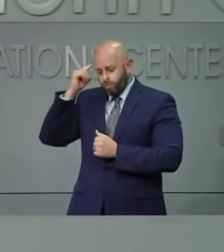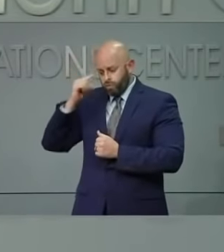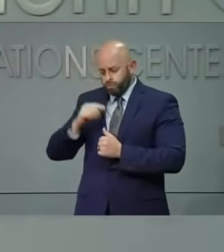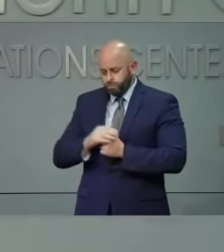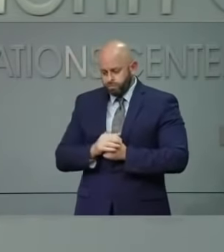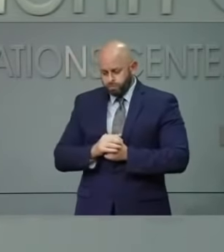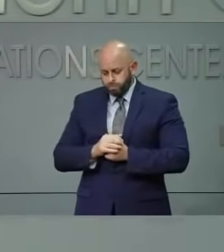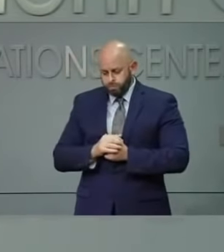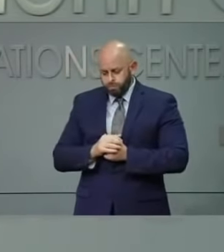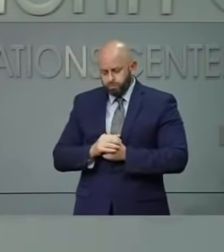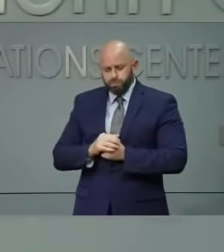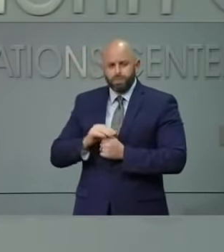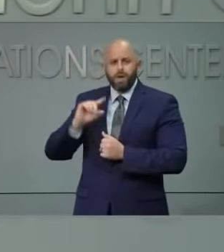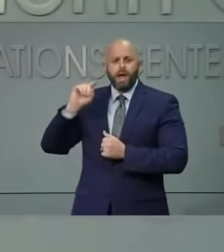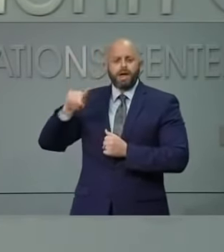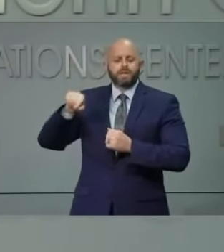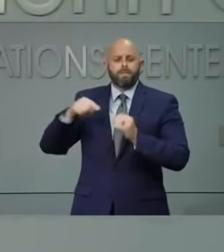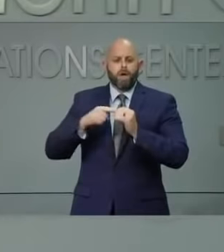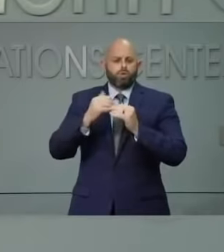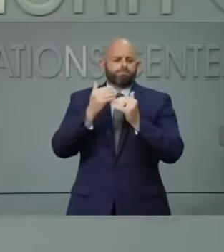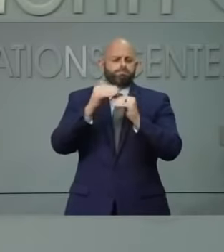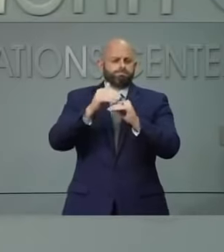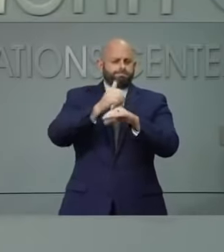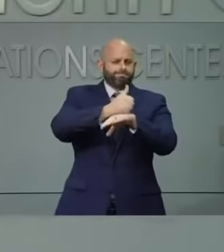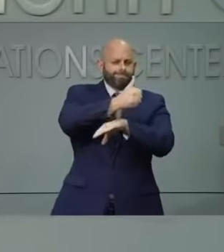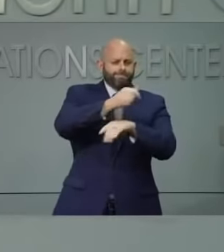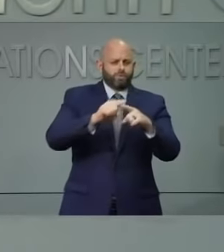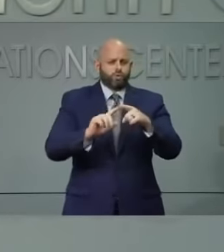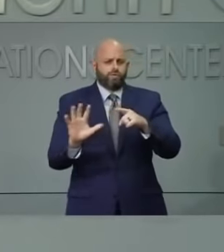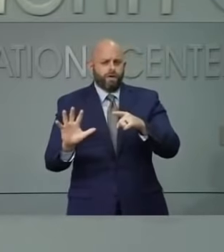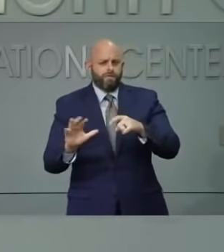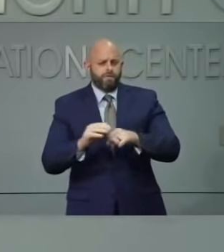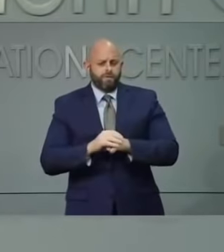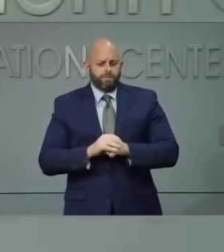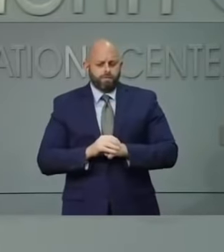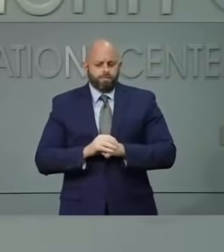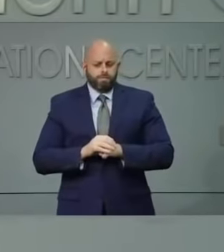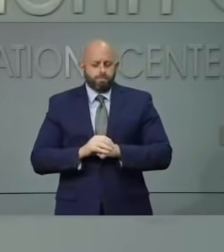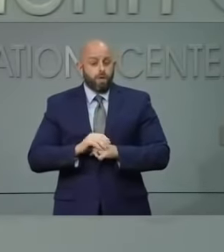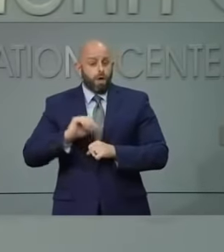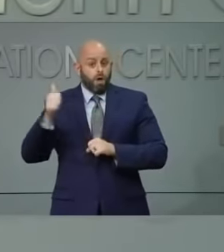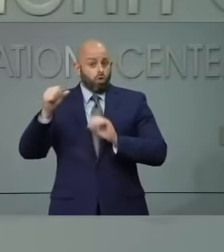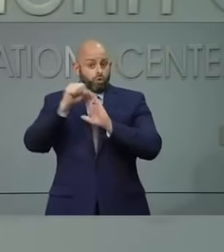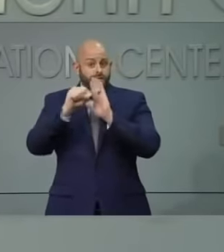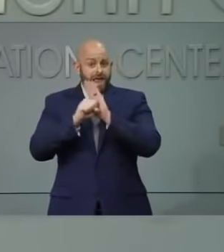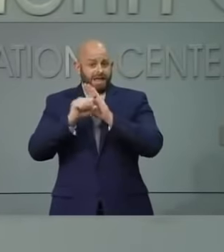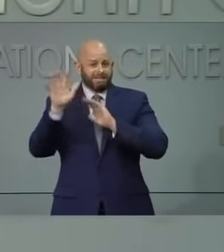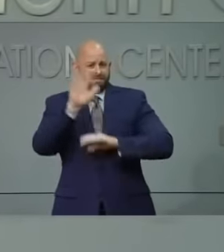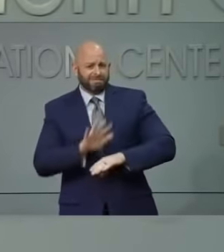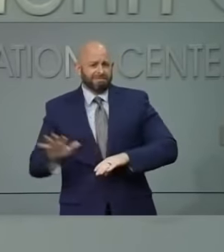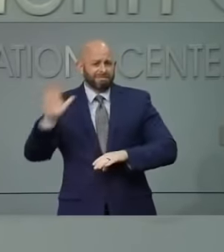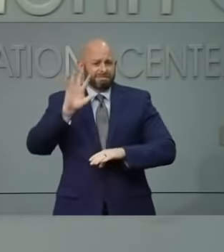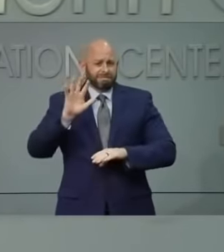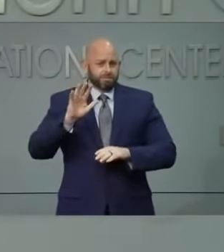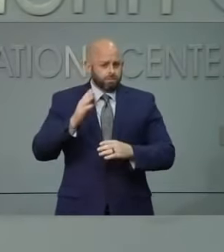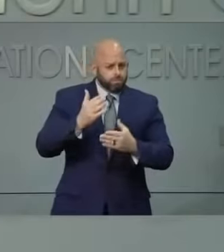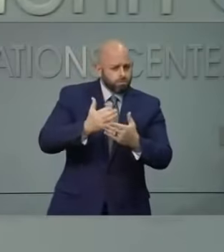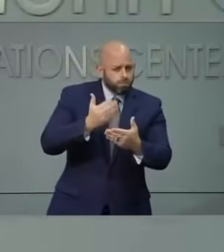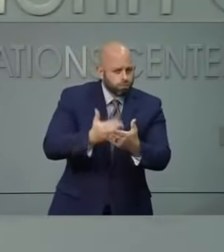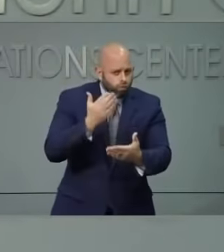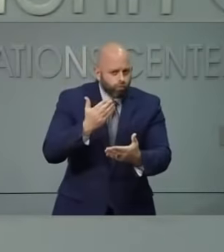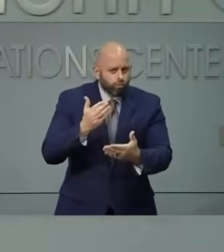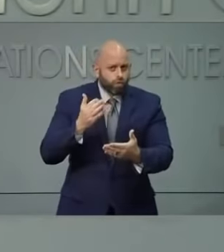regarding the curfew. In other states that have tried this already, is there any clear evidence to show that this is indeed effective?